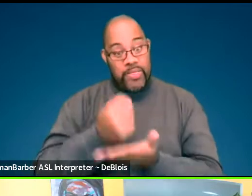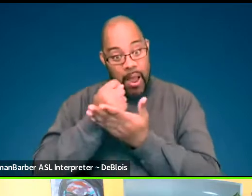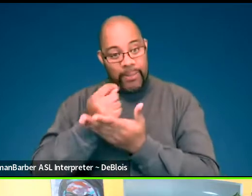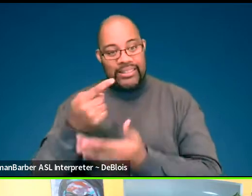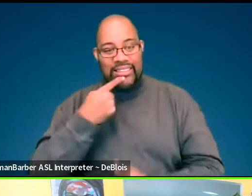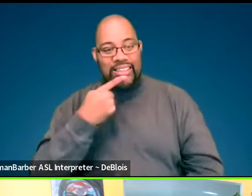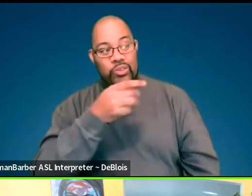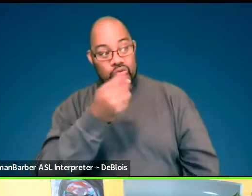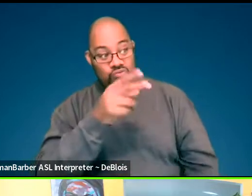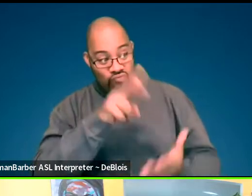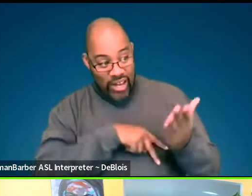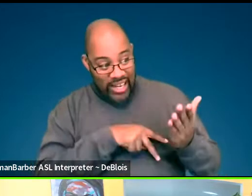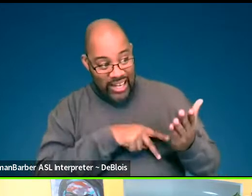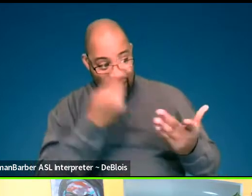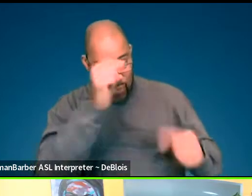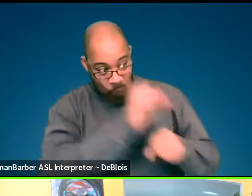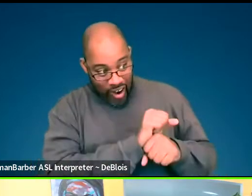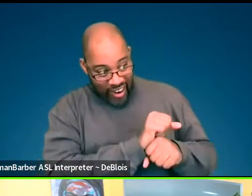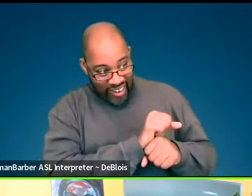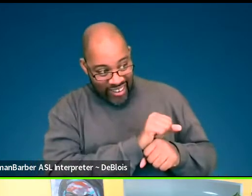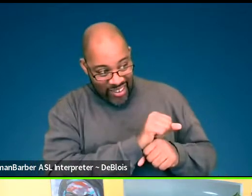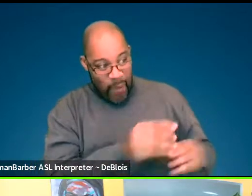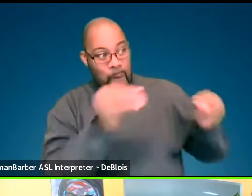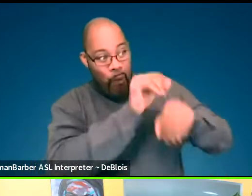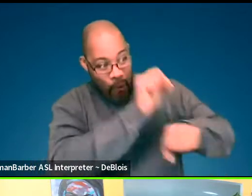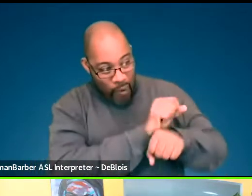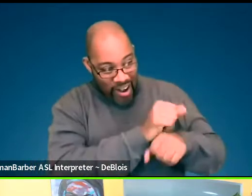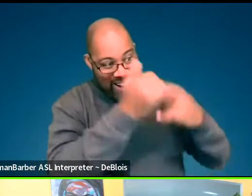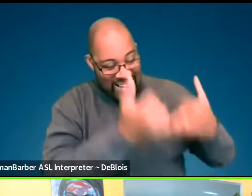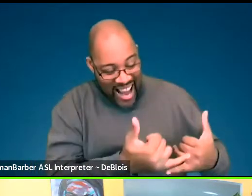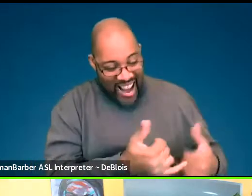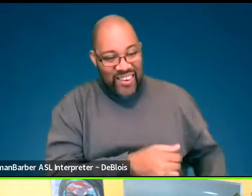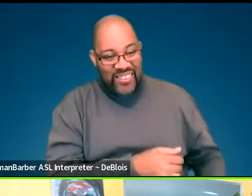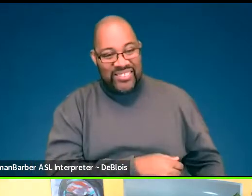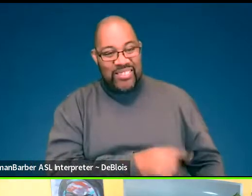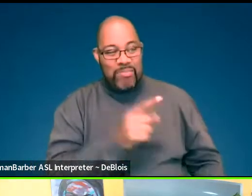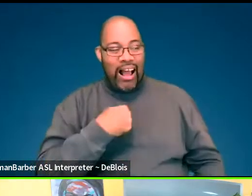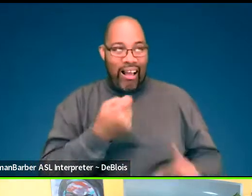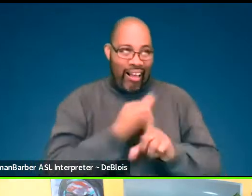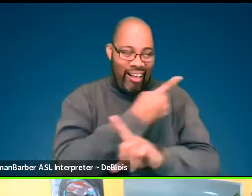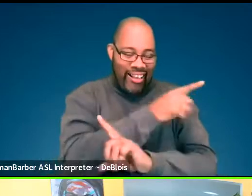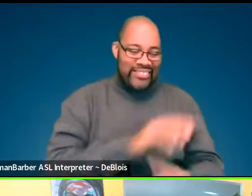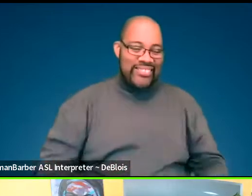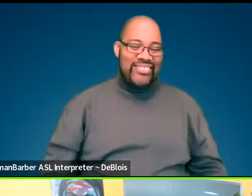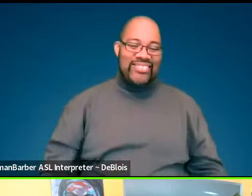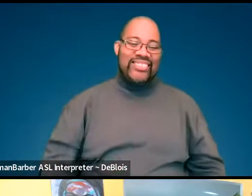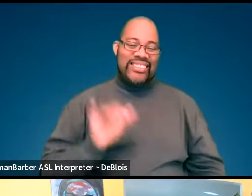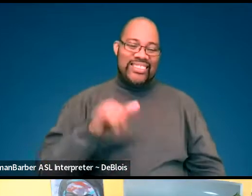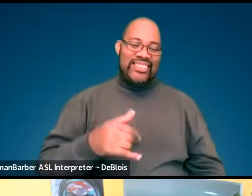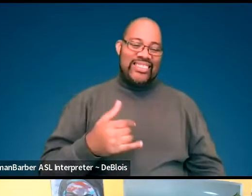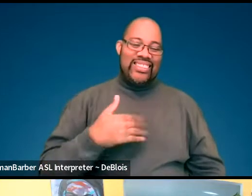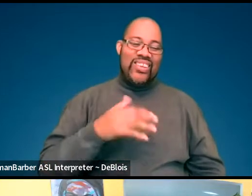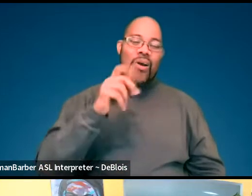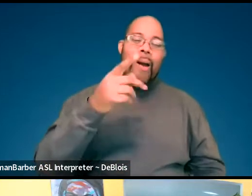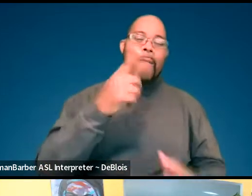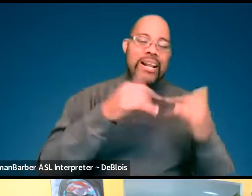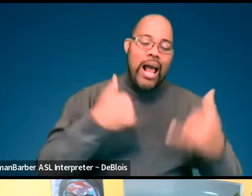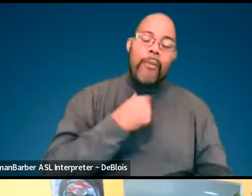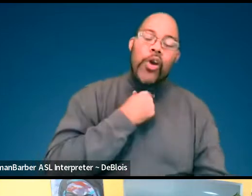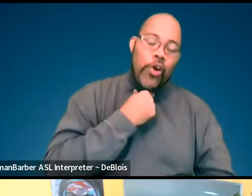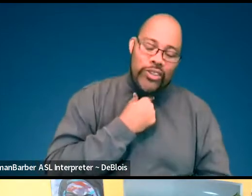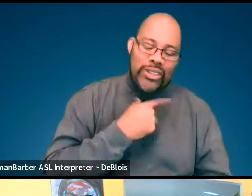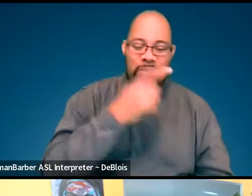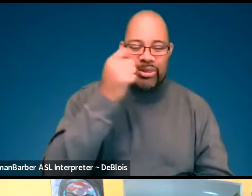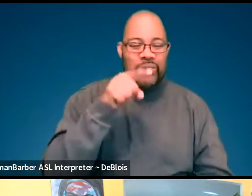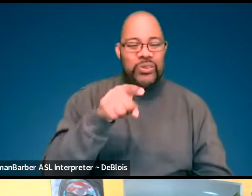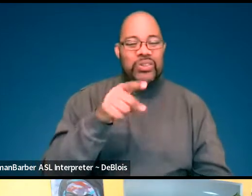say, so you're reading for work, even more work now, but I digress. It is. Okay, but now I'm curious, because